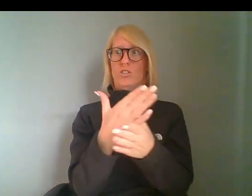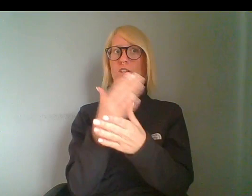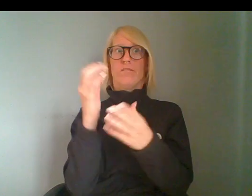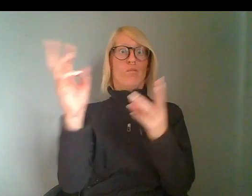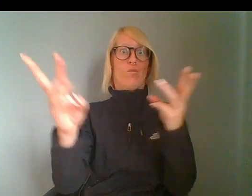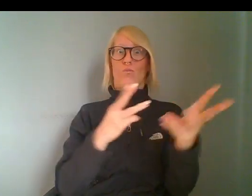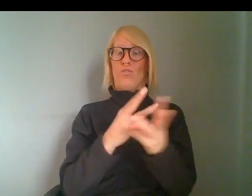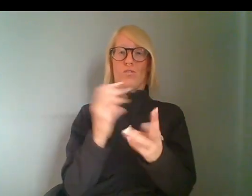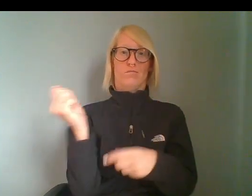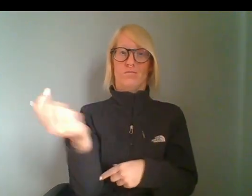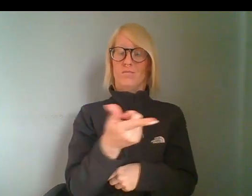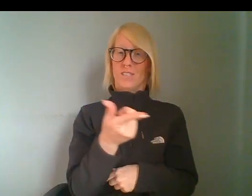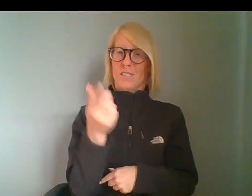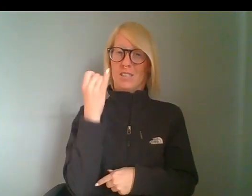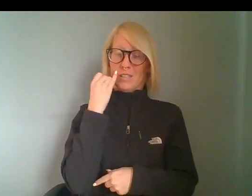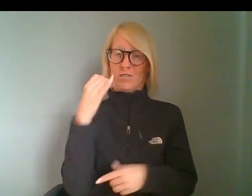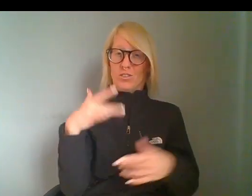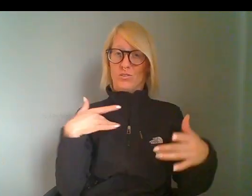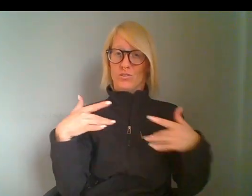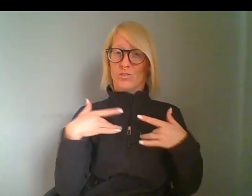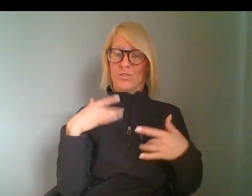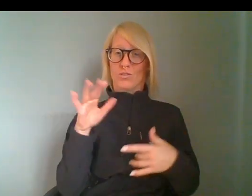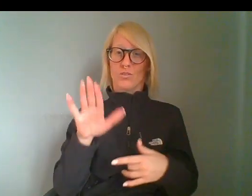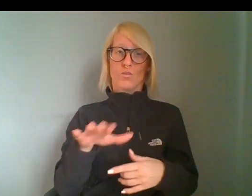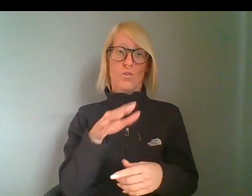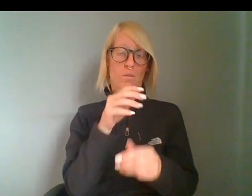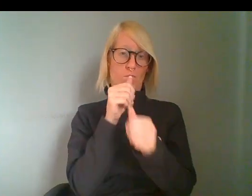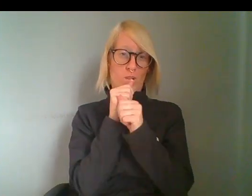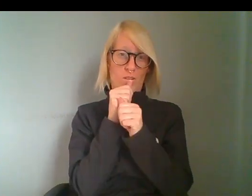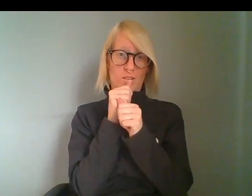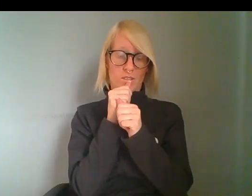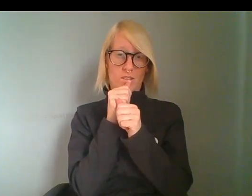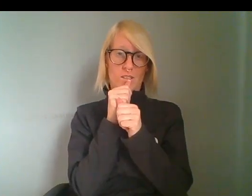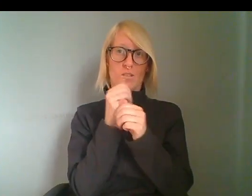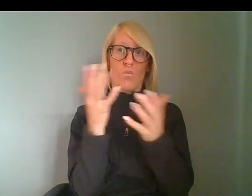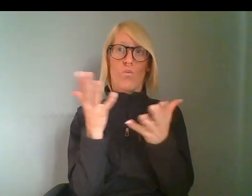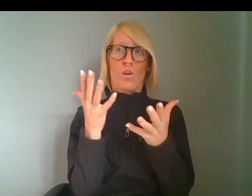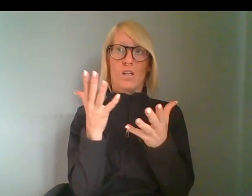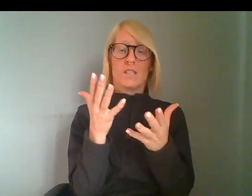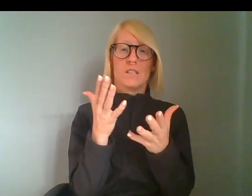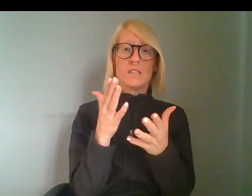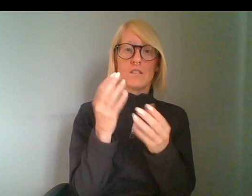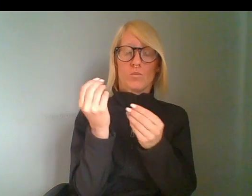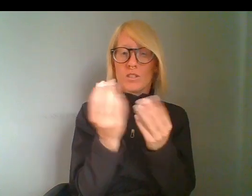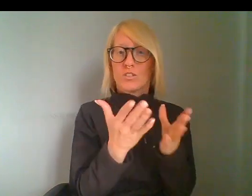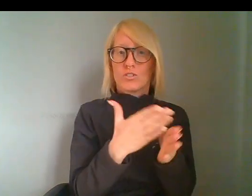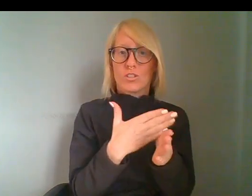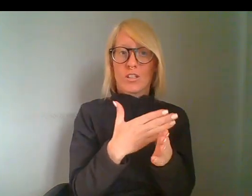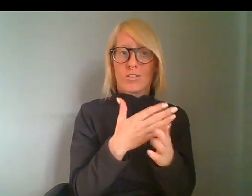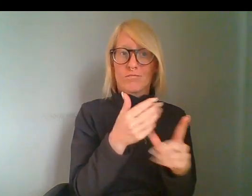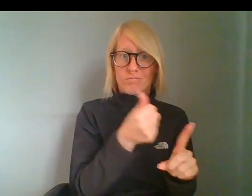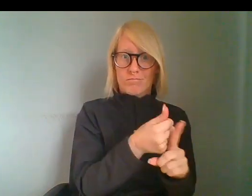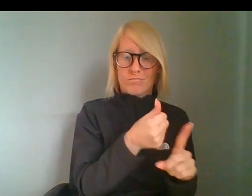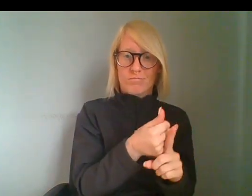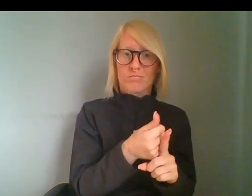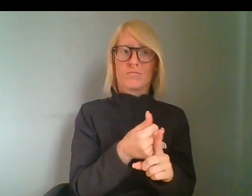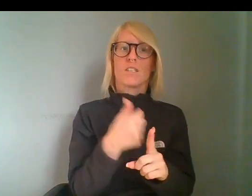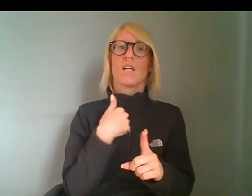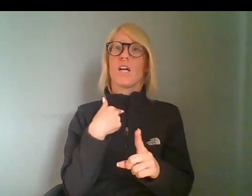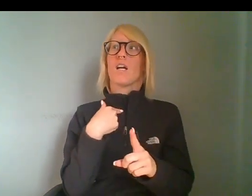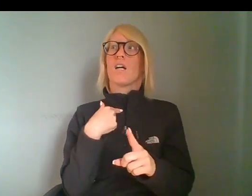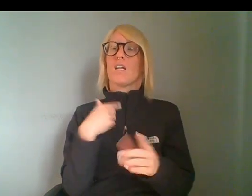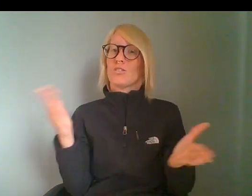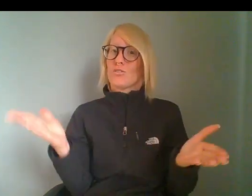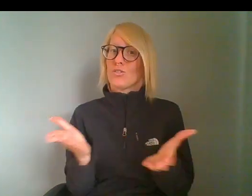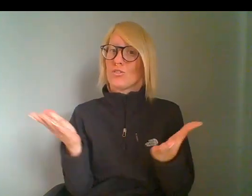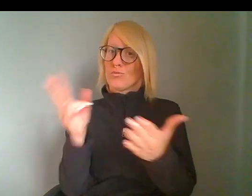your privacy, you want to be careful what's being shared about you, I would definitely try to stay tuned with the news and what's going on with Facebook.